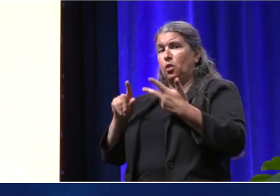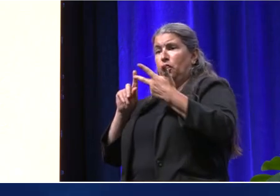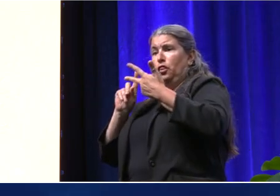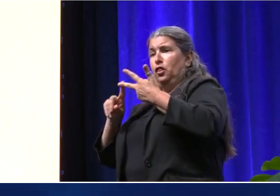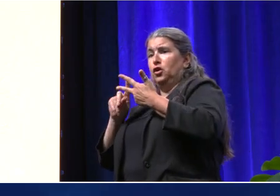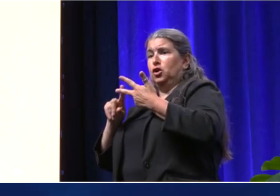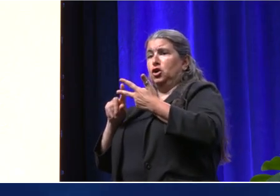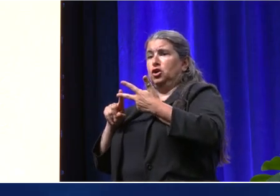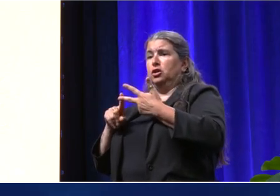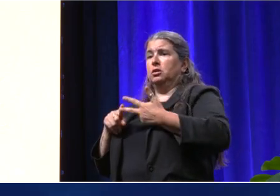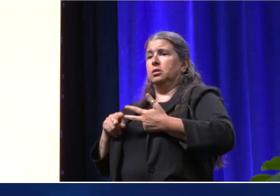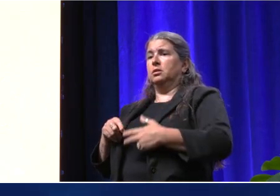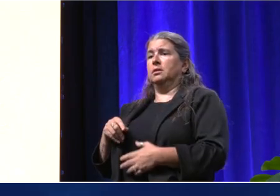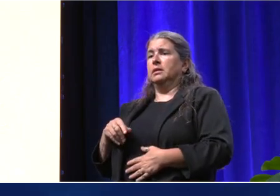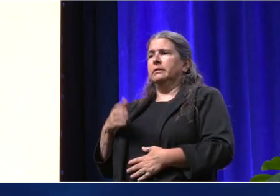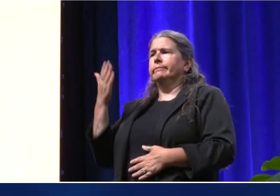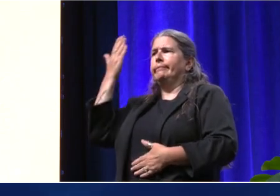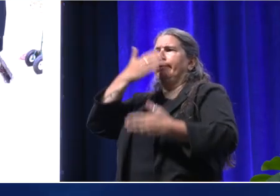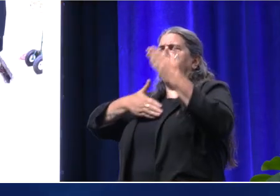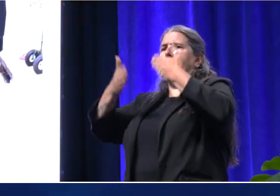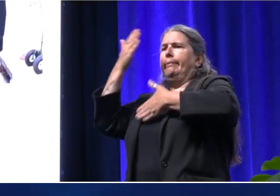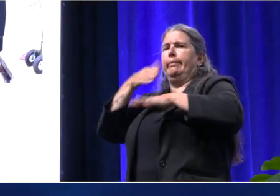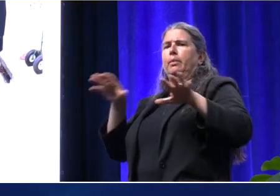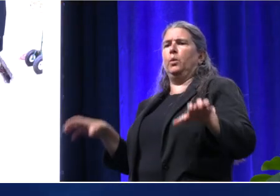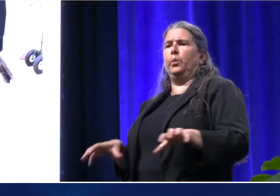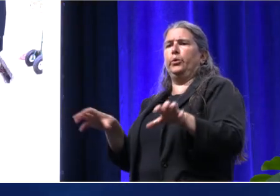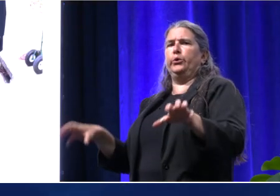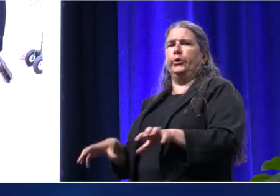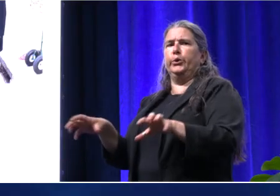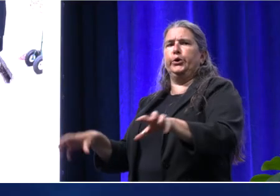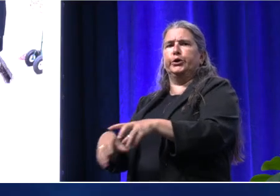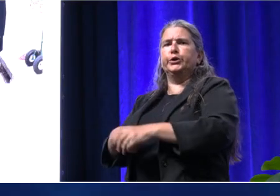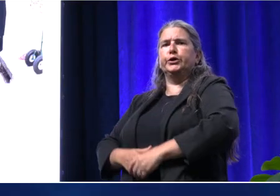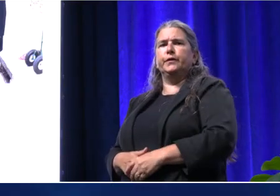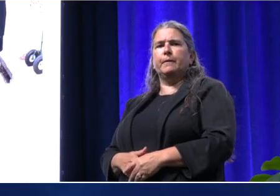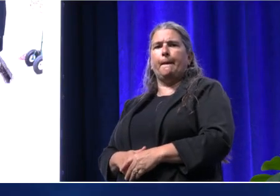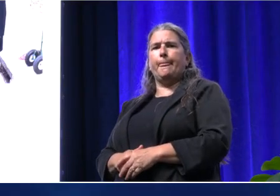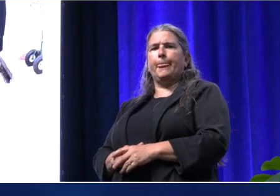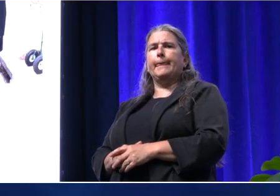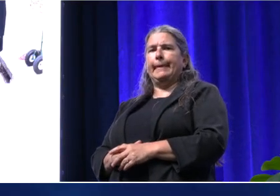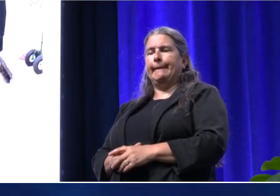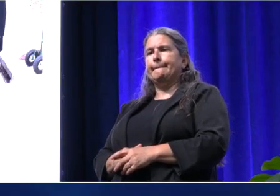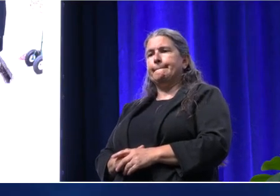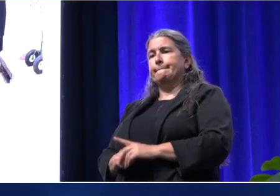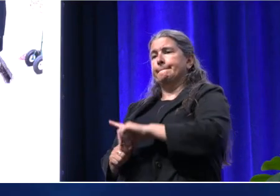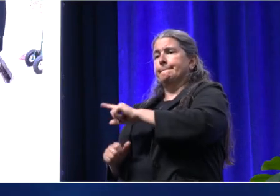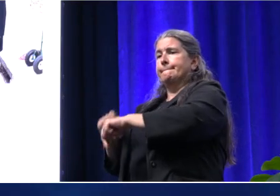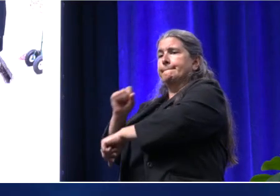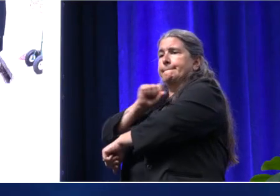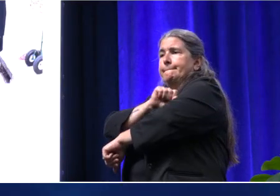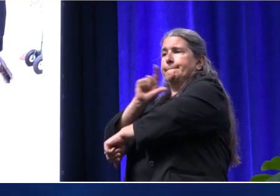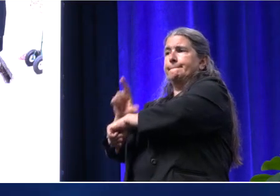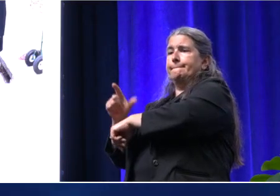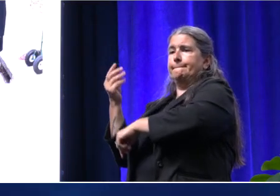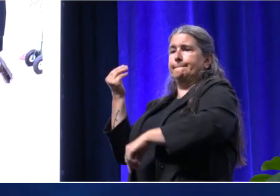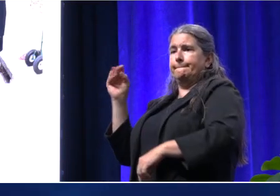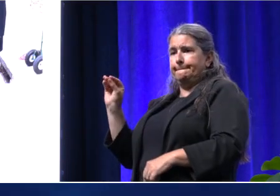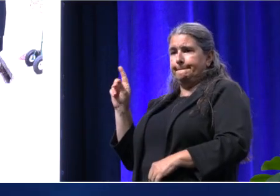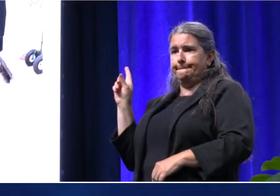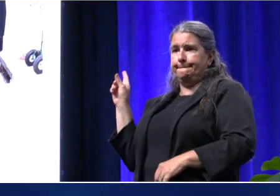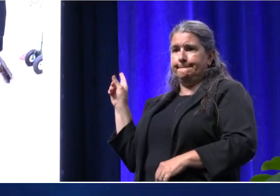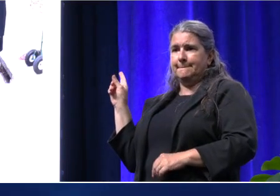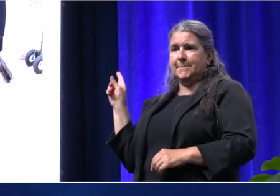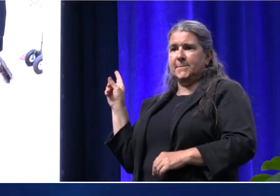invisible work. And I want to give you two examples. So in St. Louis, Missouri, they have done an incredible job with their